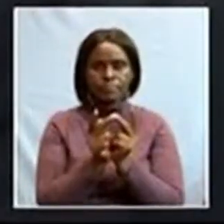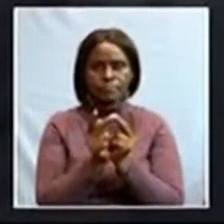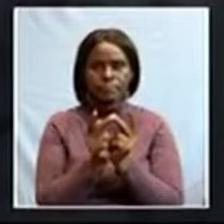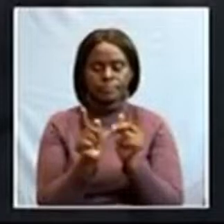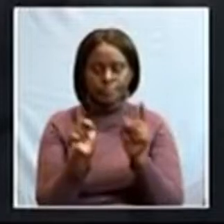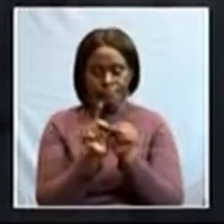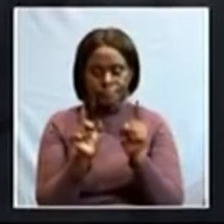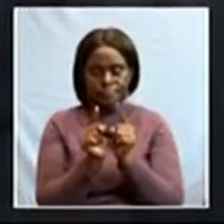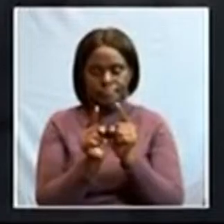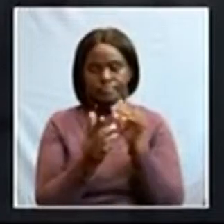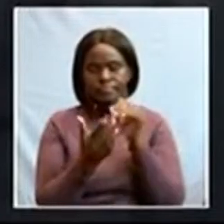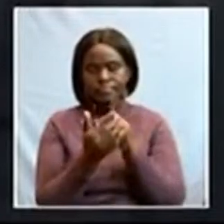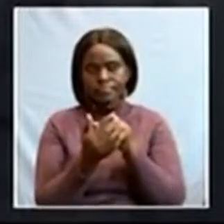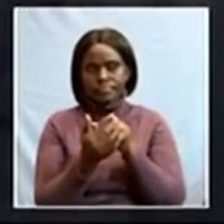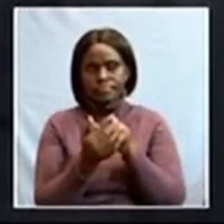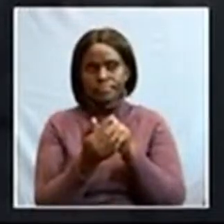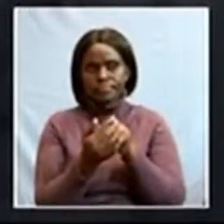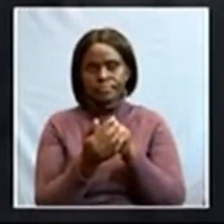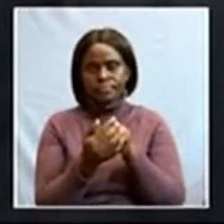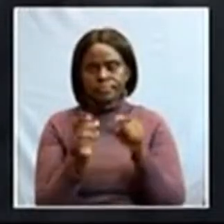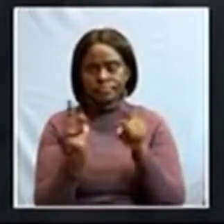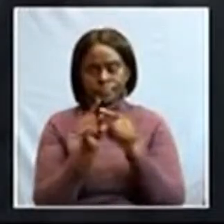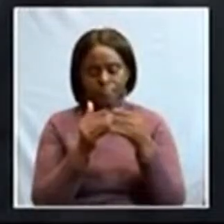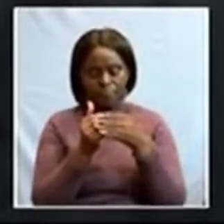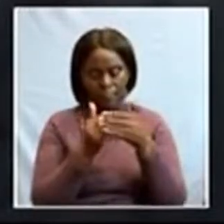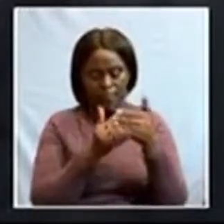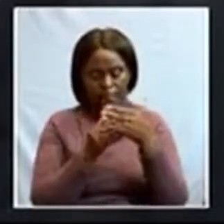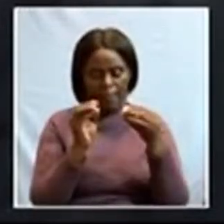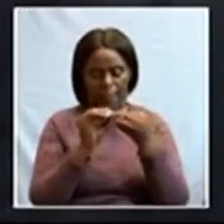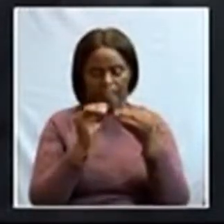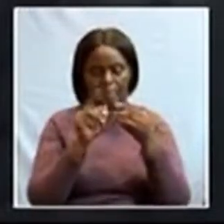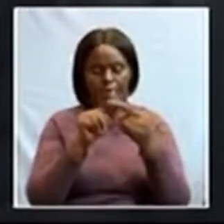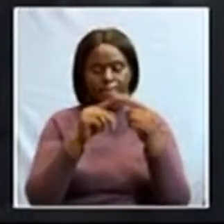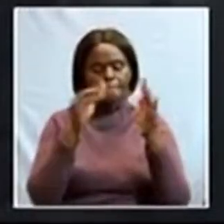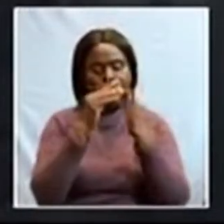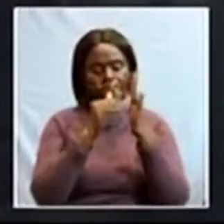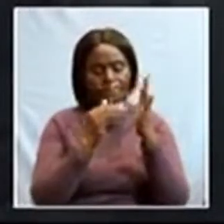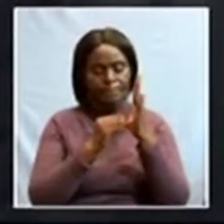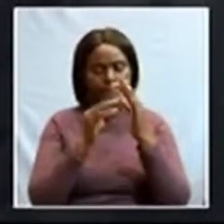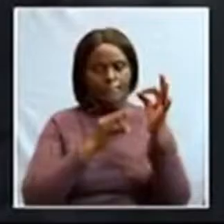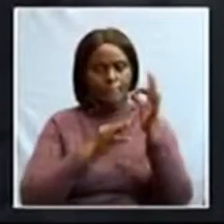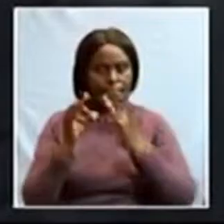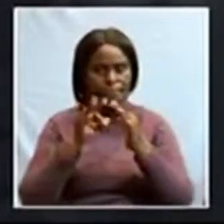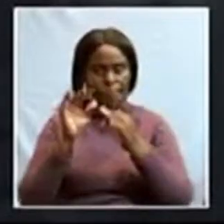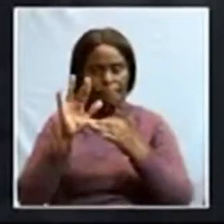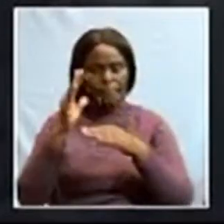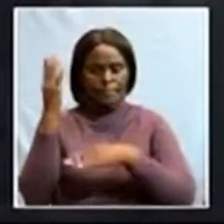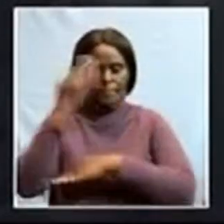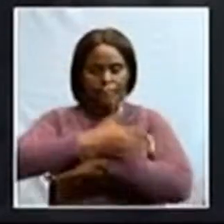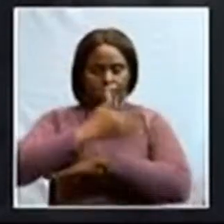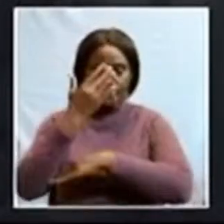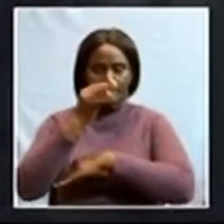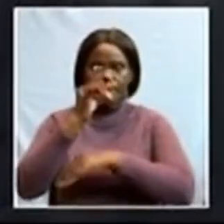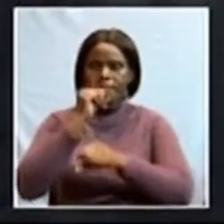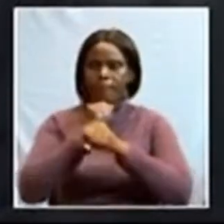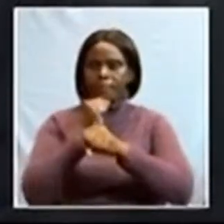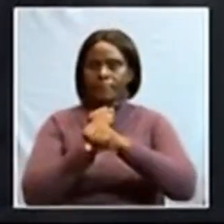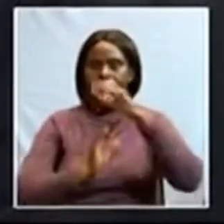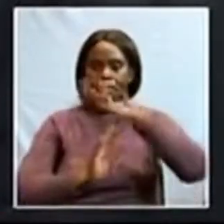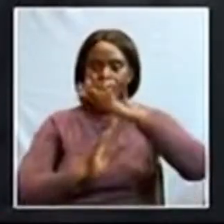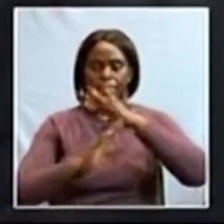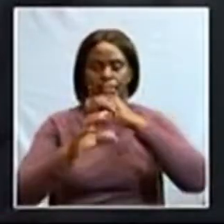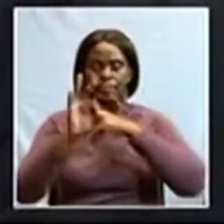and it goes further to prescribe your boundary of operation.